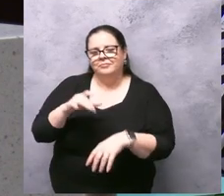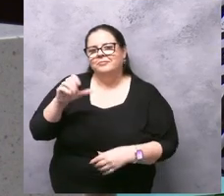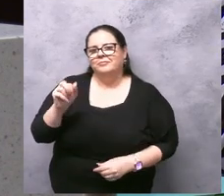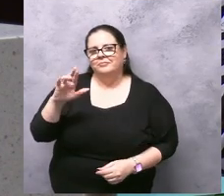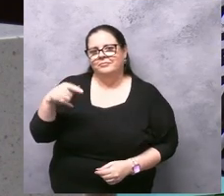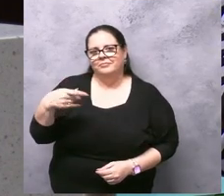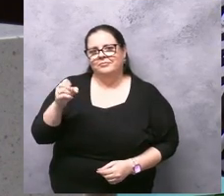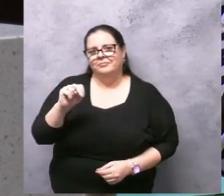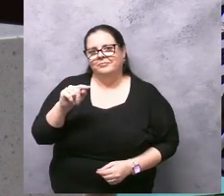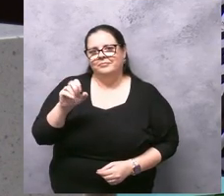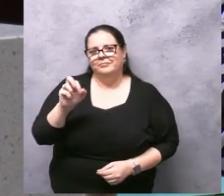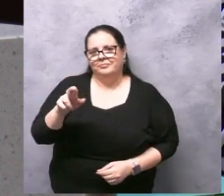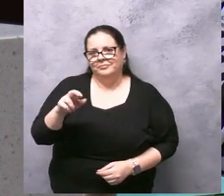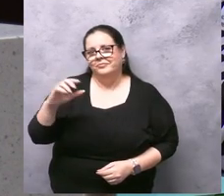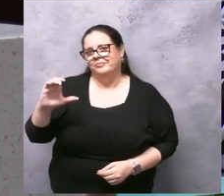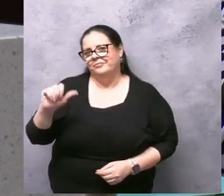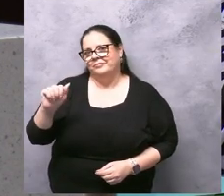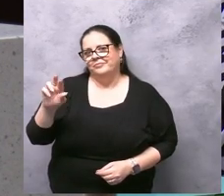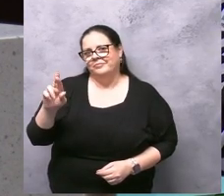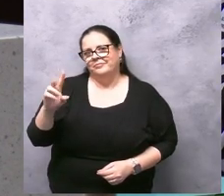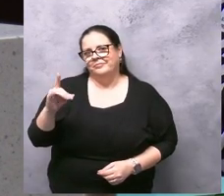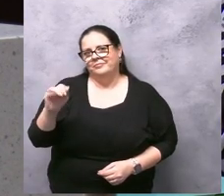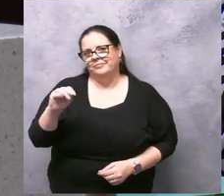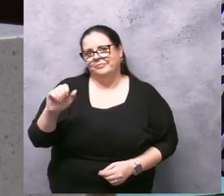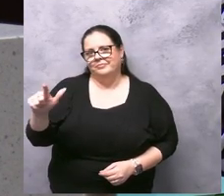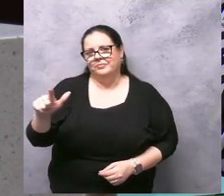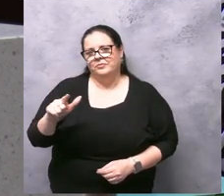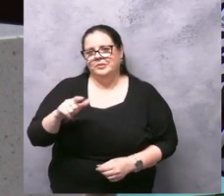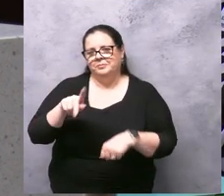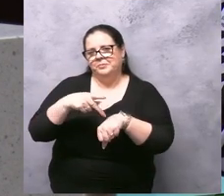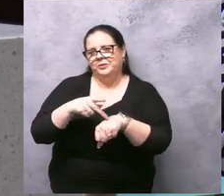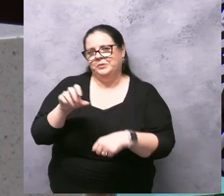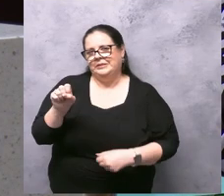the Cardinals, Principal Solana Singh.